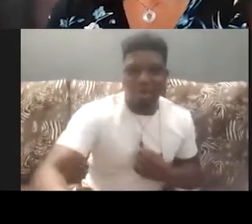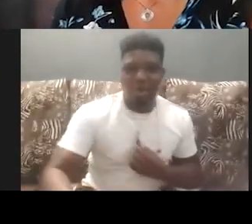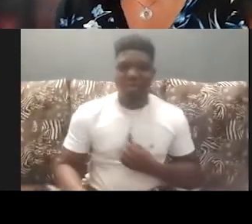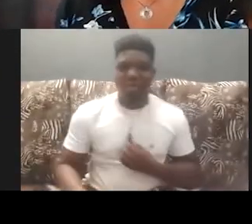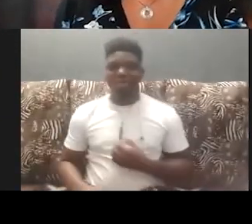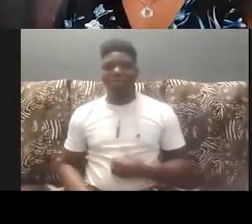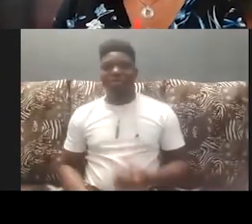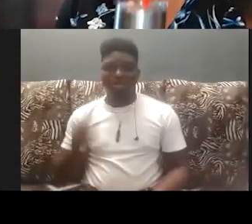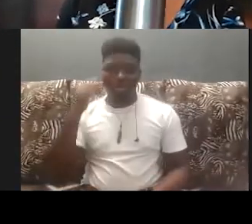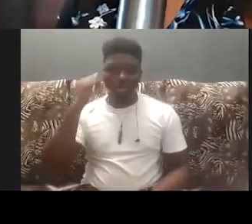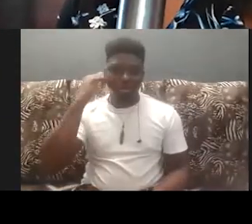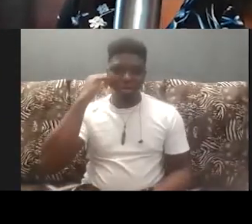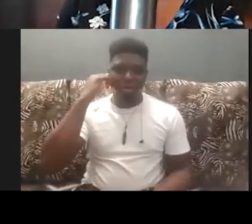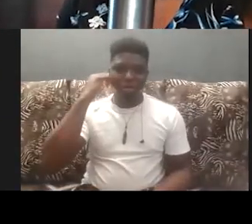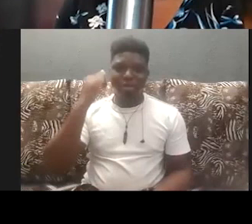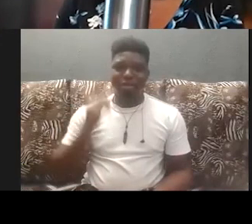All right, thank you so much.